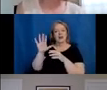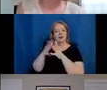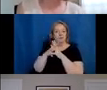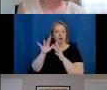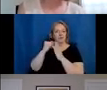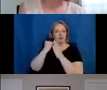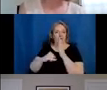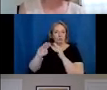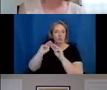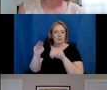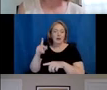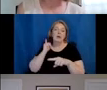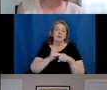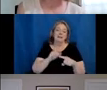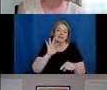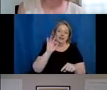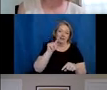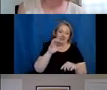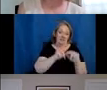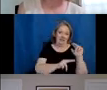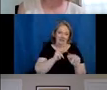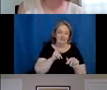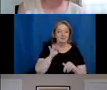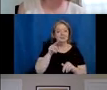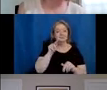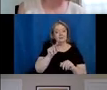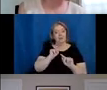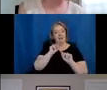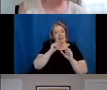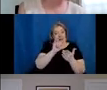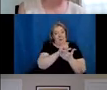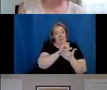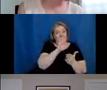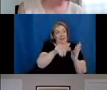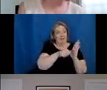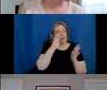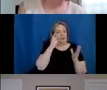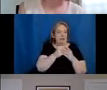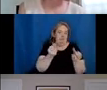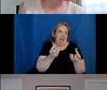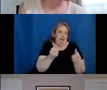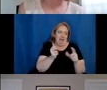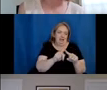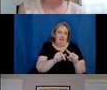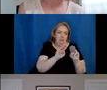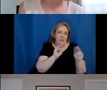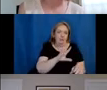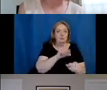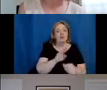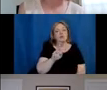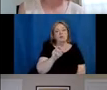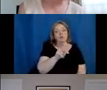York, his work is seen in a lot of museums, including the works on view at the Brooklyn Museum and at